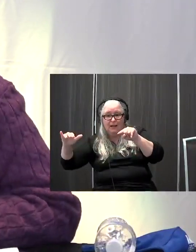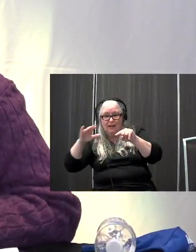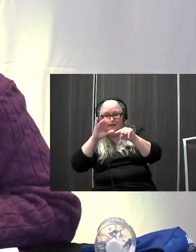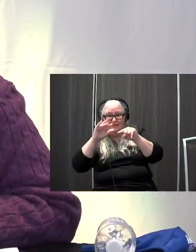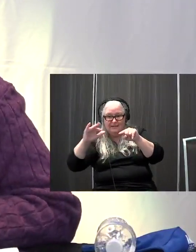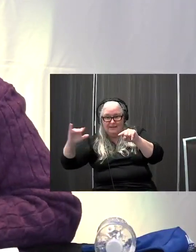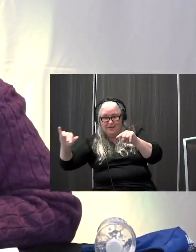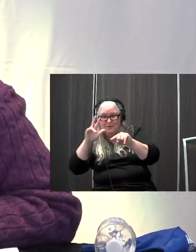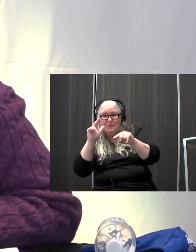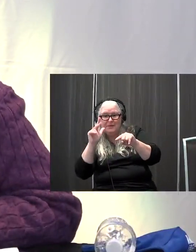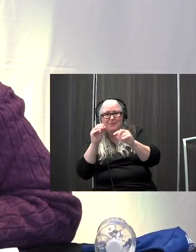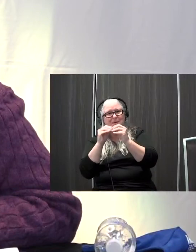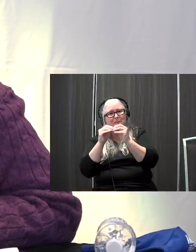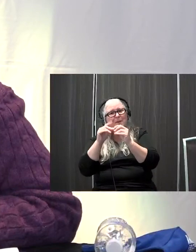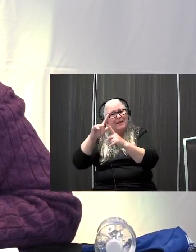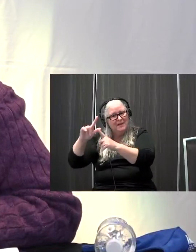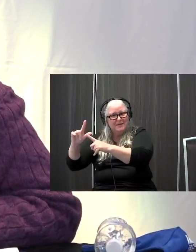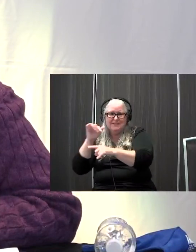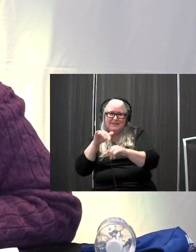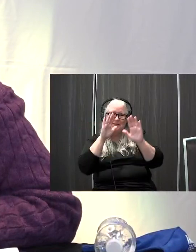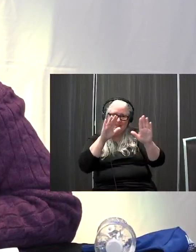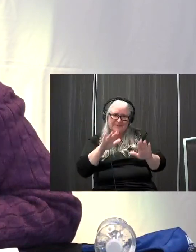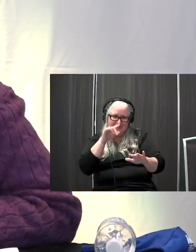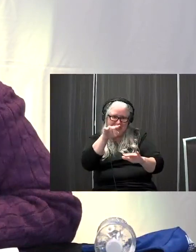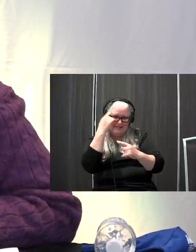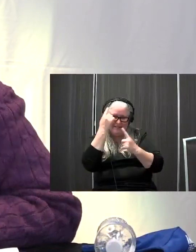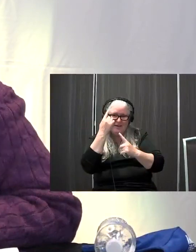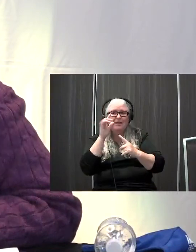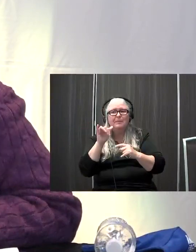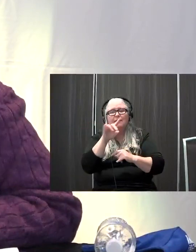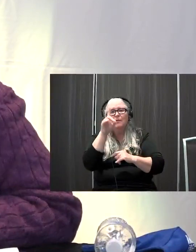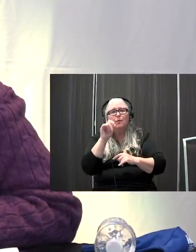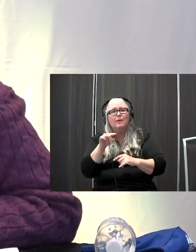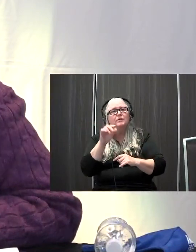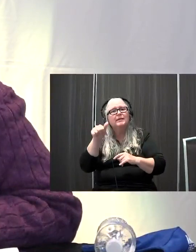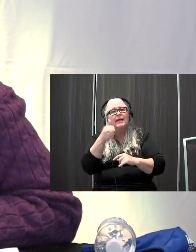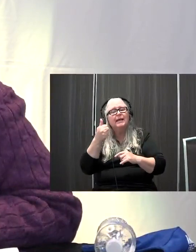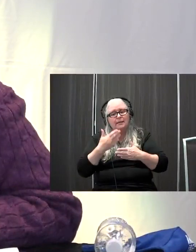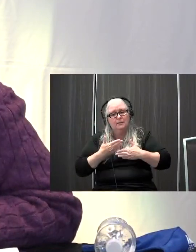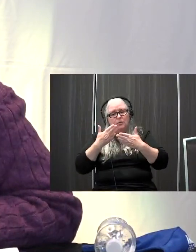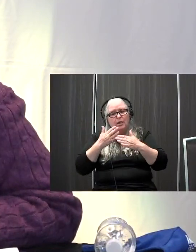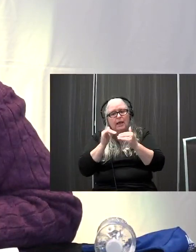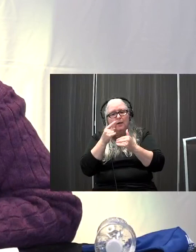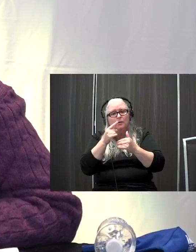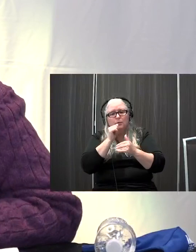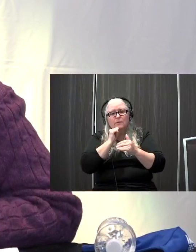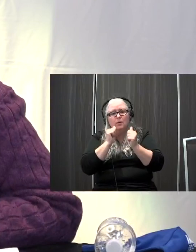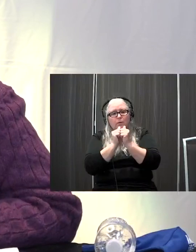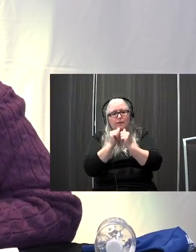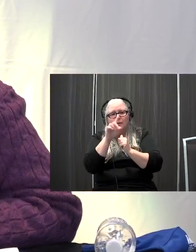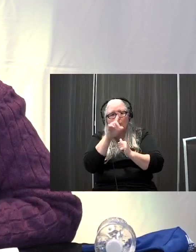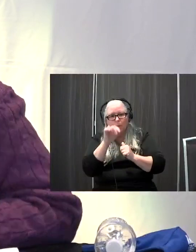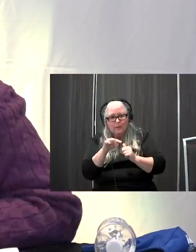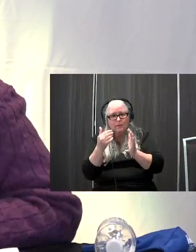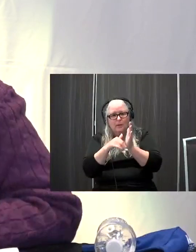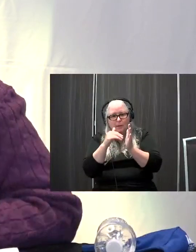great at thinking that through. The question in the box is any suggestions on how to deal with repetitive questions? Can I watch a movie? Can I watch a